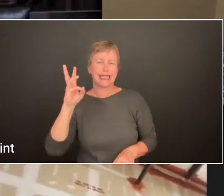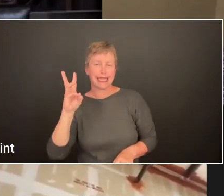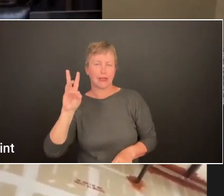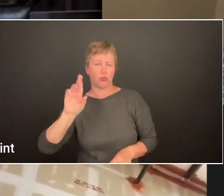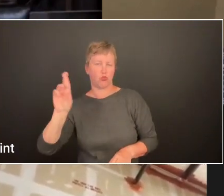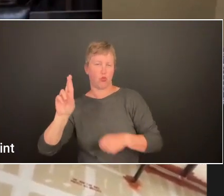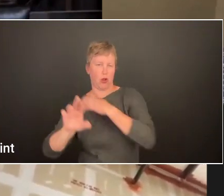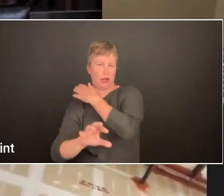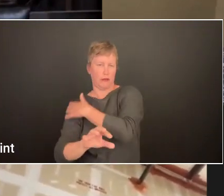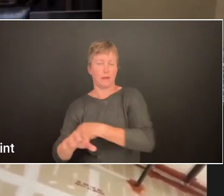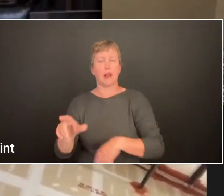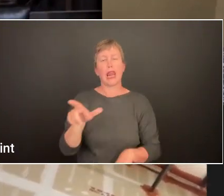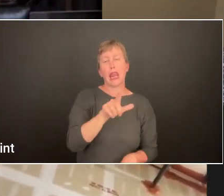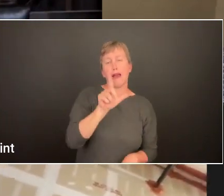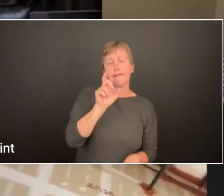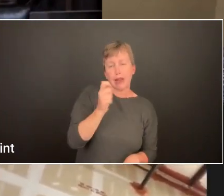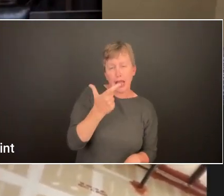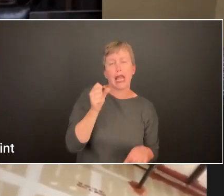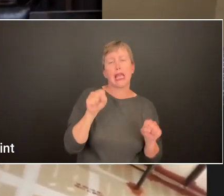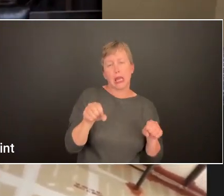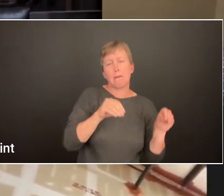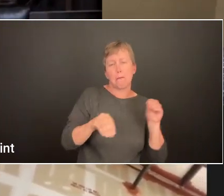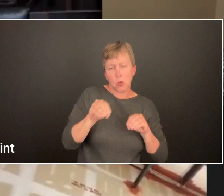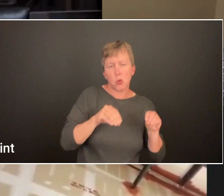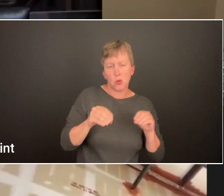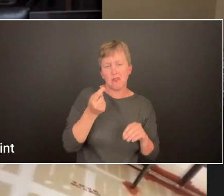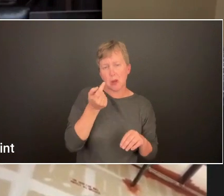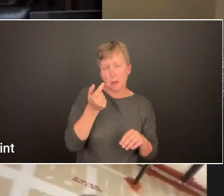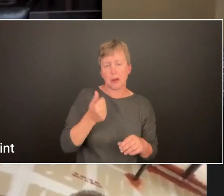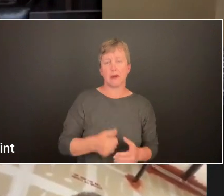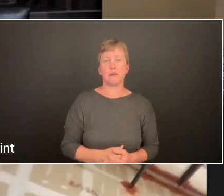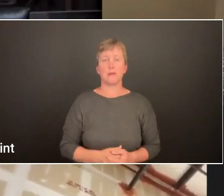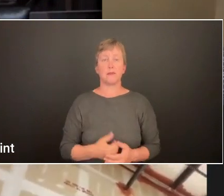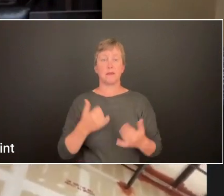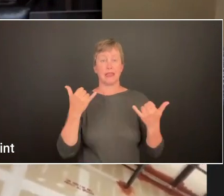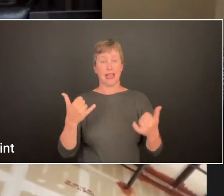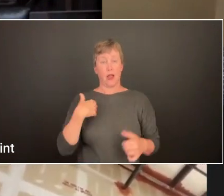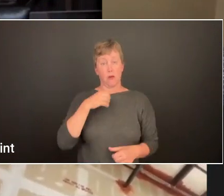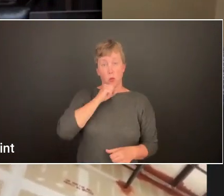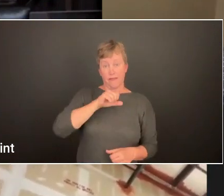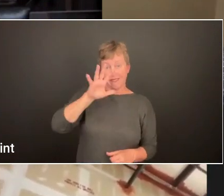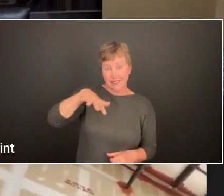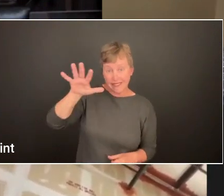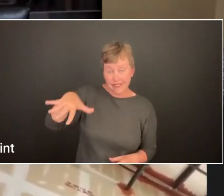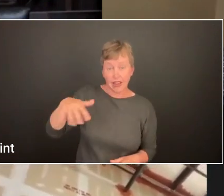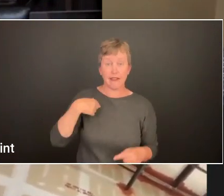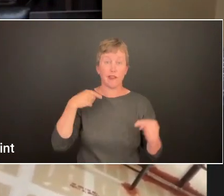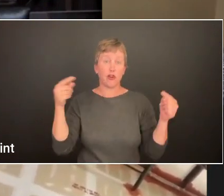classic C5, C6 on the right side. I do have some leg function on the left